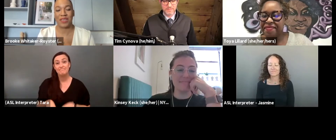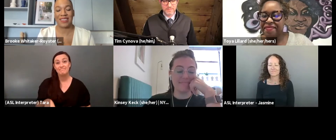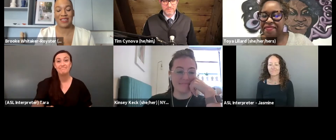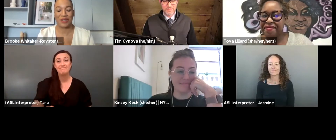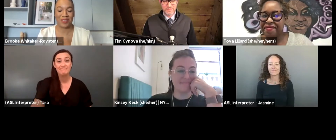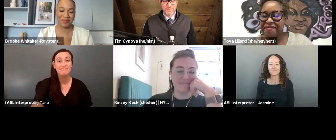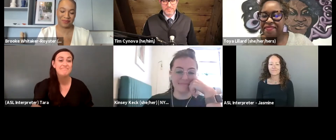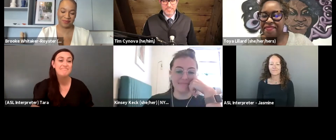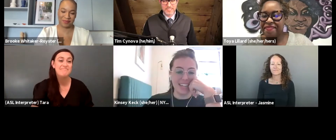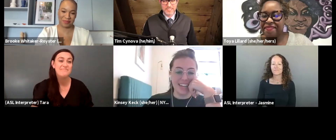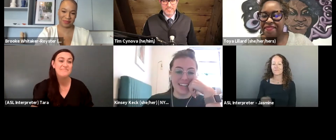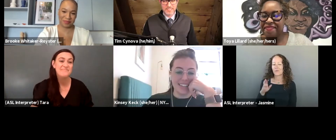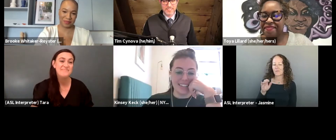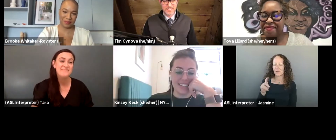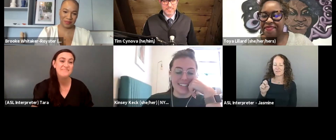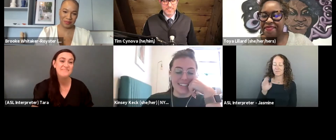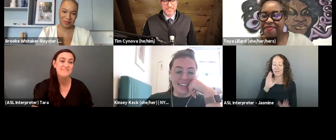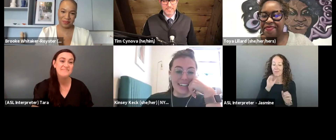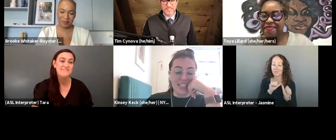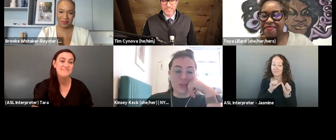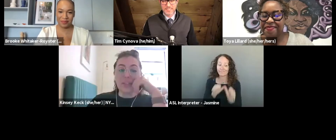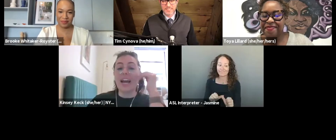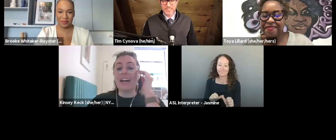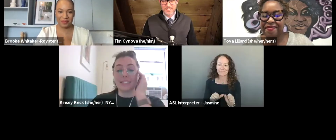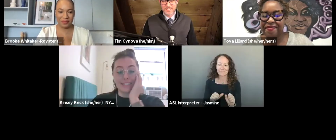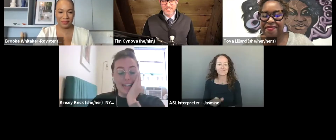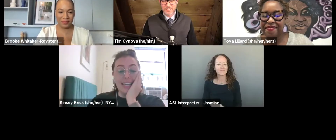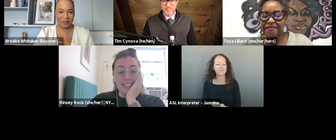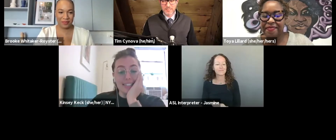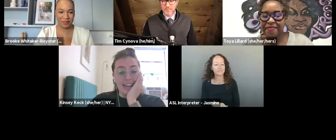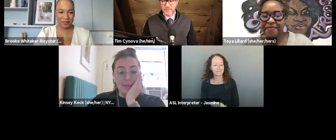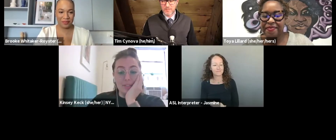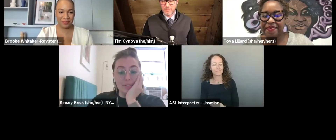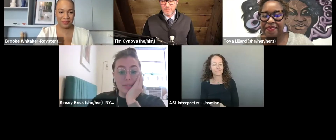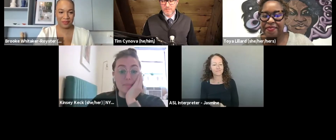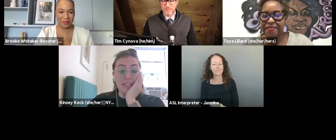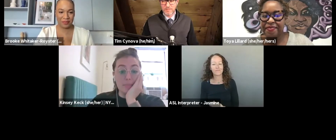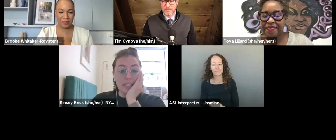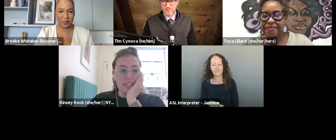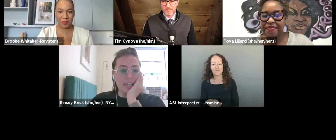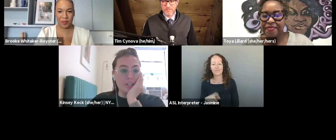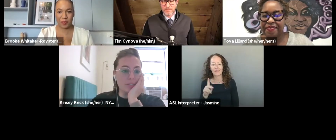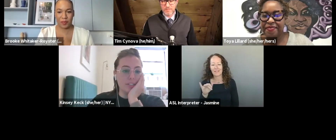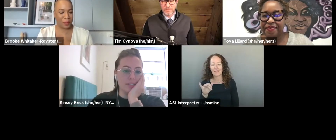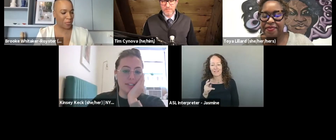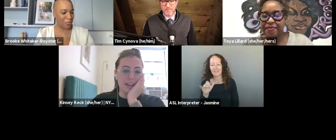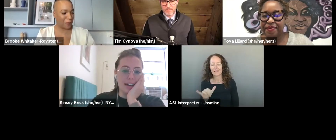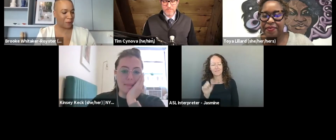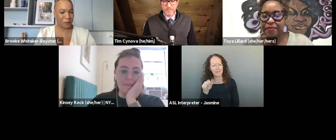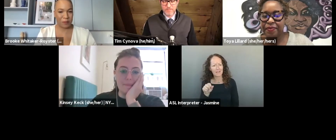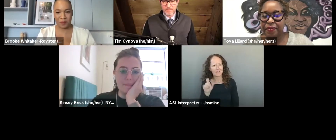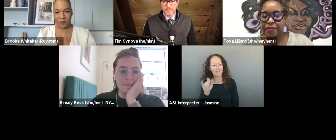Hopefully to be continued. It truly has, and yes, absolutely must be continued.